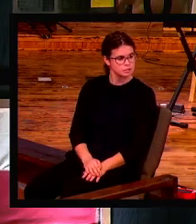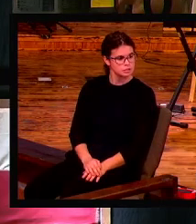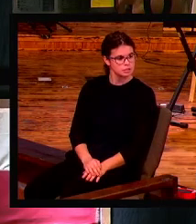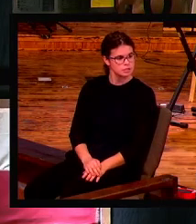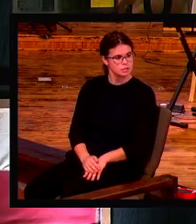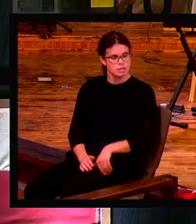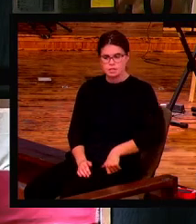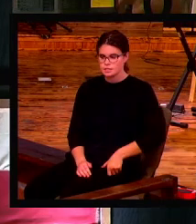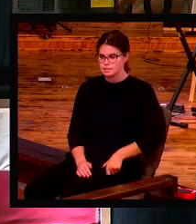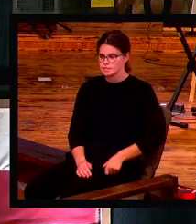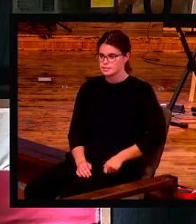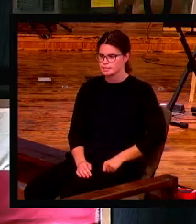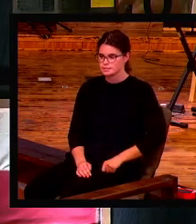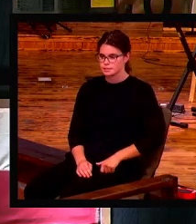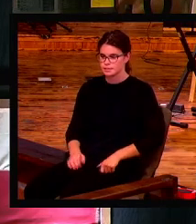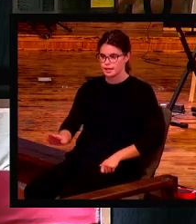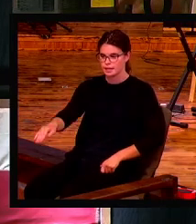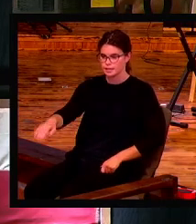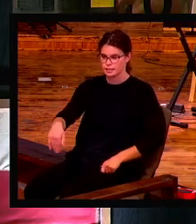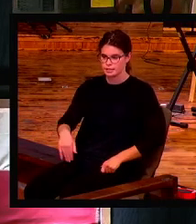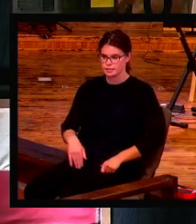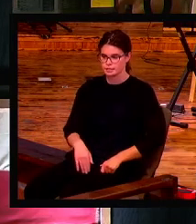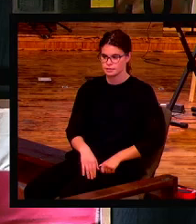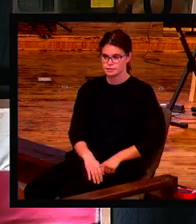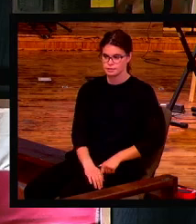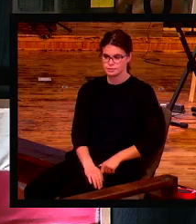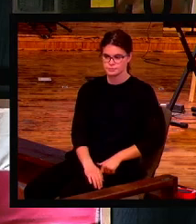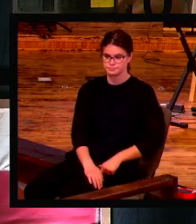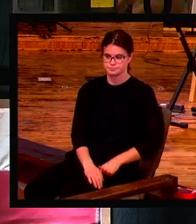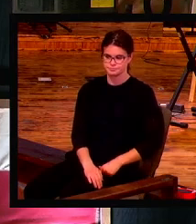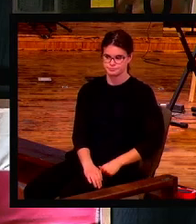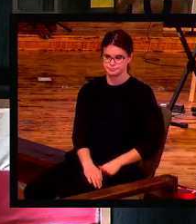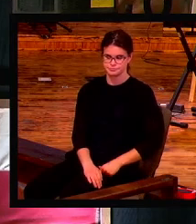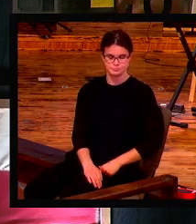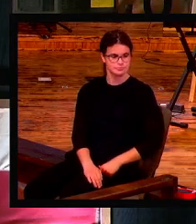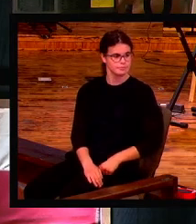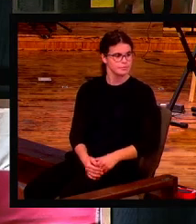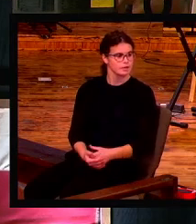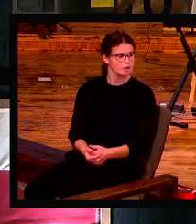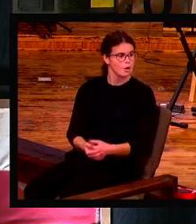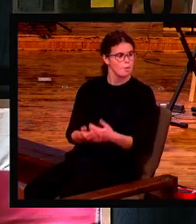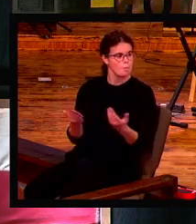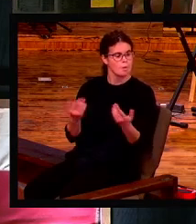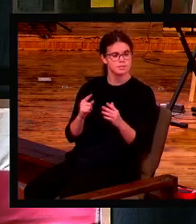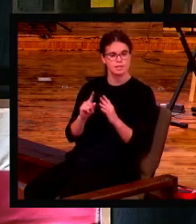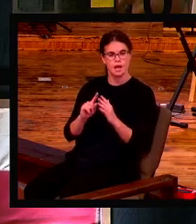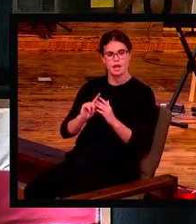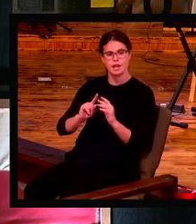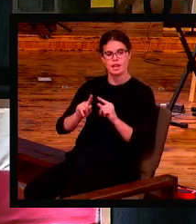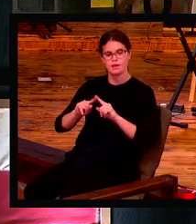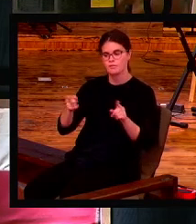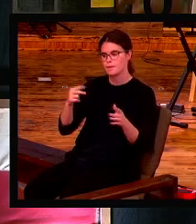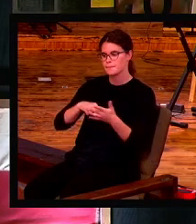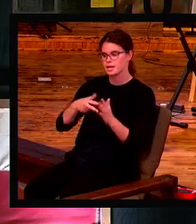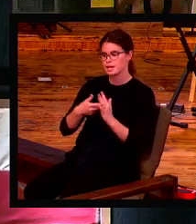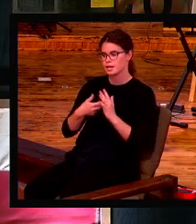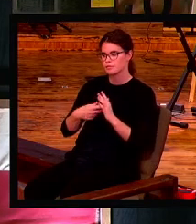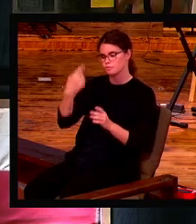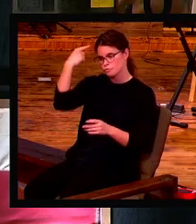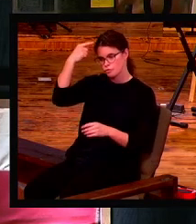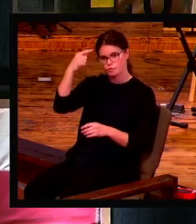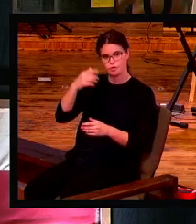Grandchildren is success. I like that. That's good. What's maybe a few other definitions of success? There's no right or wrong. I'm not trying to trick you here. What is success?